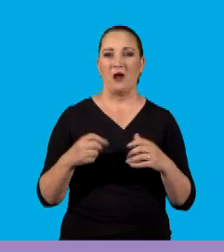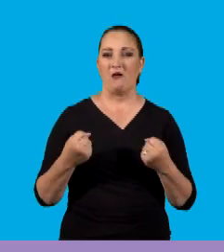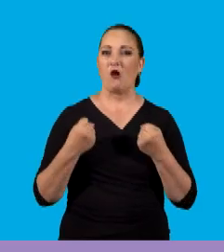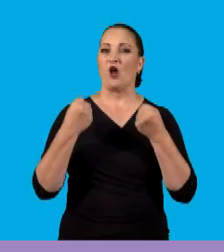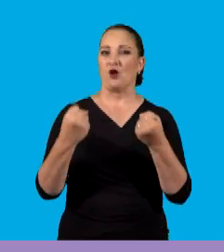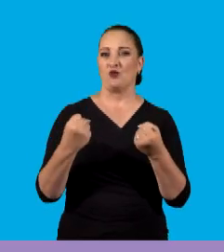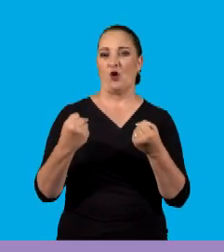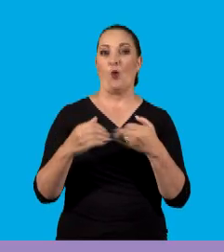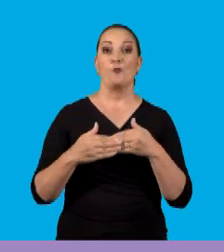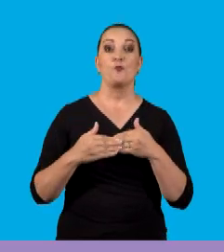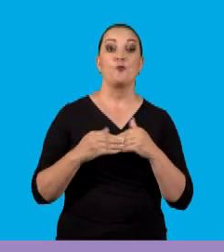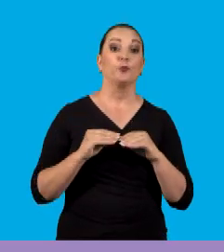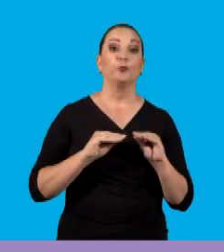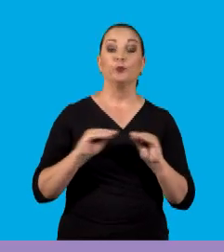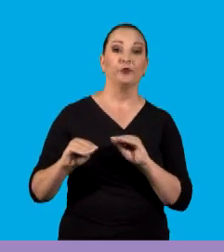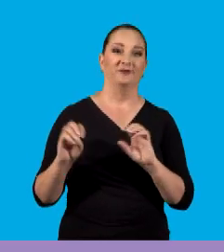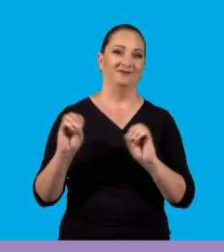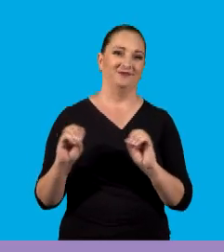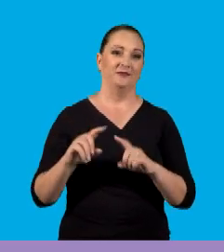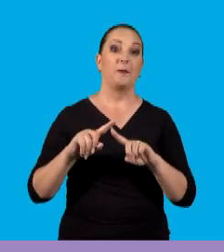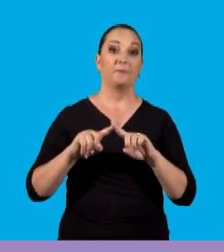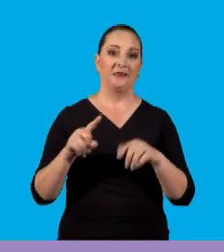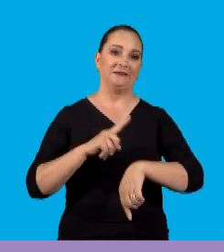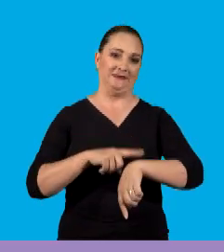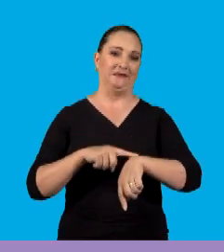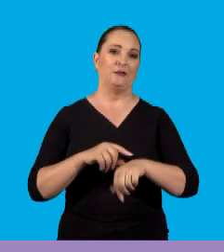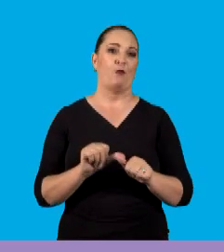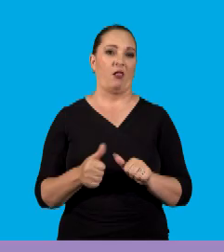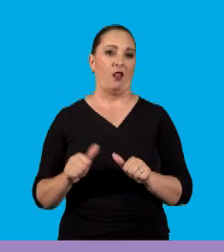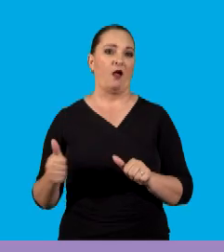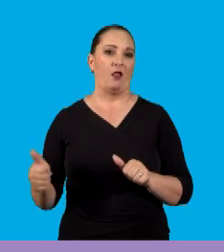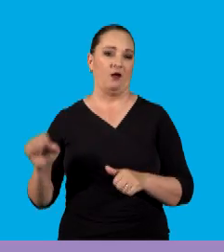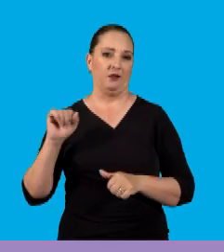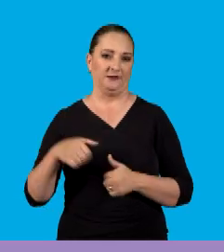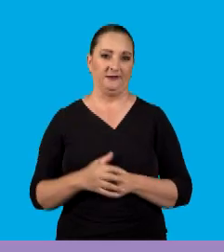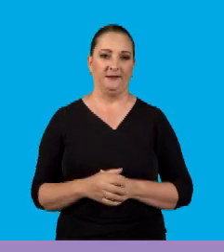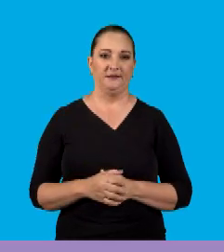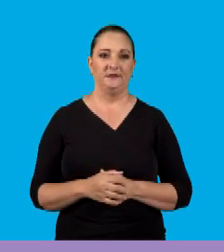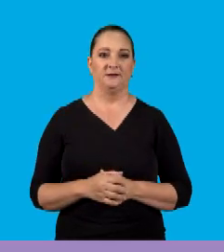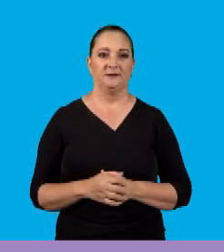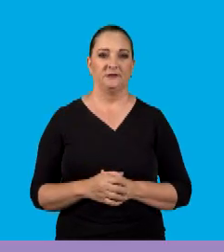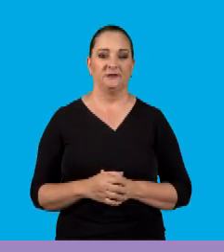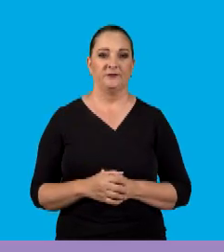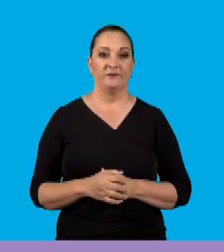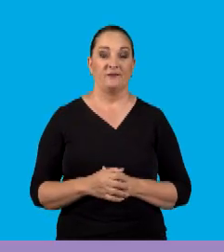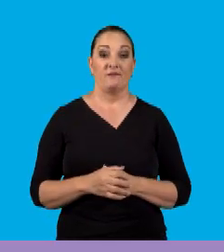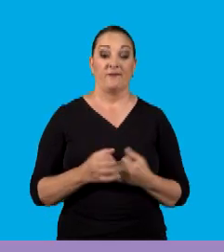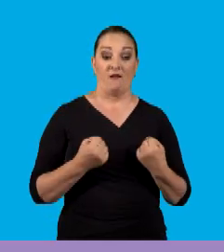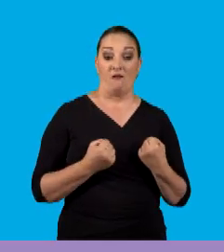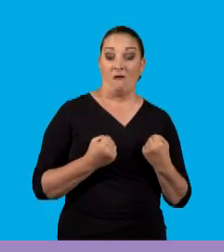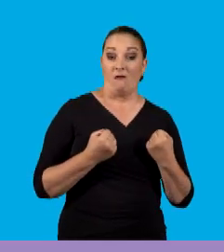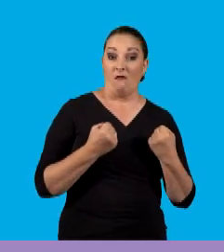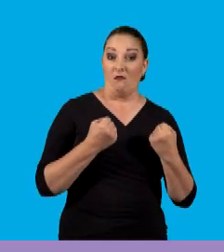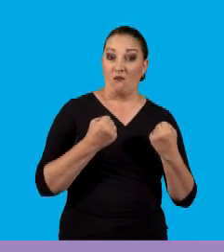course our time continues to move. The last one there says, how far had the car